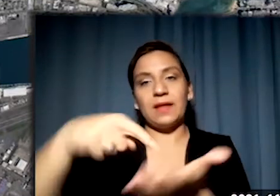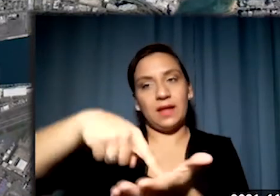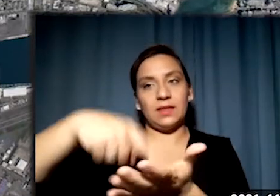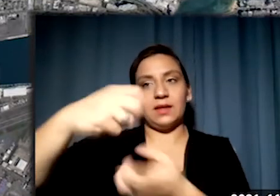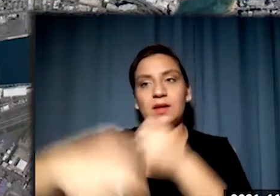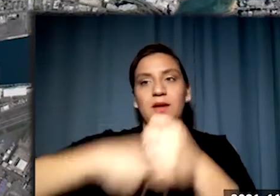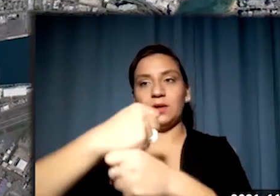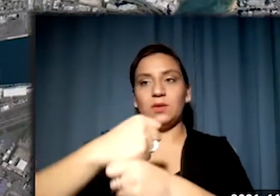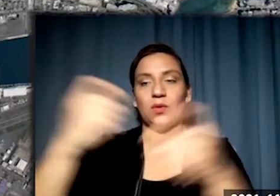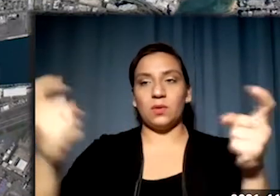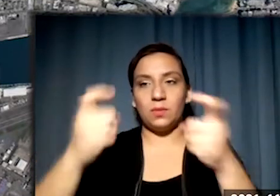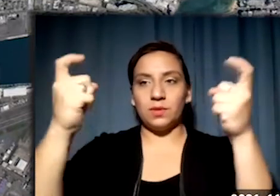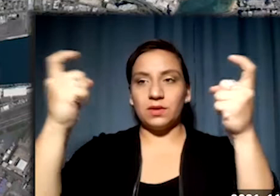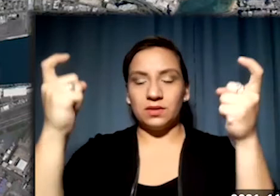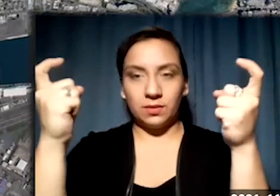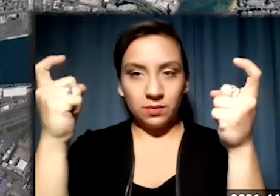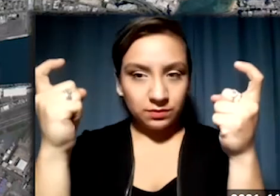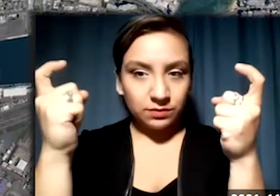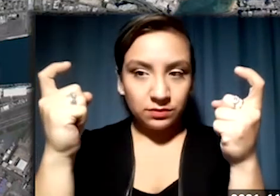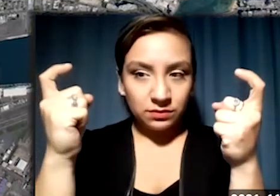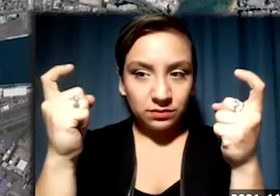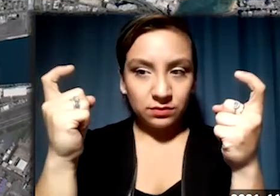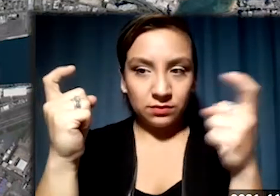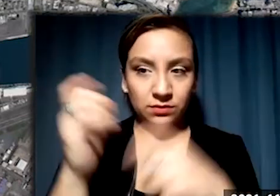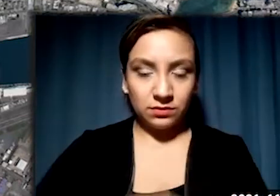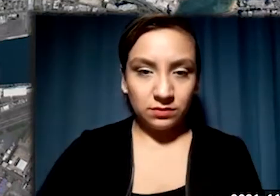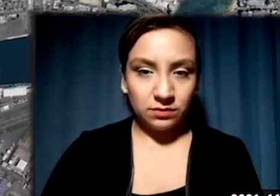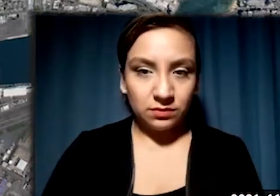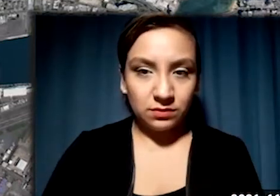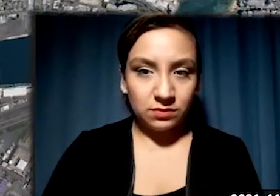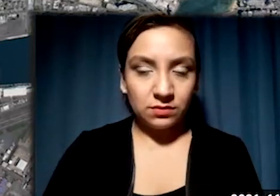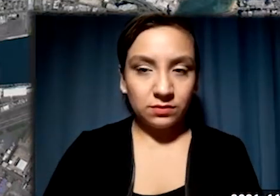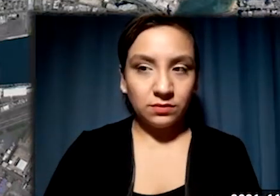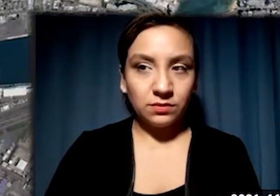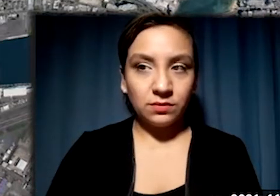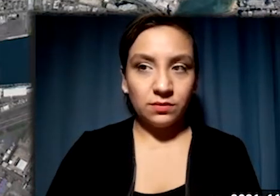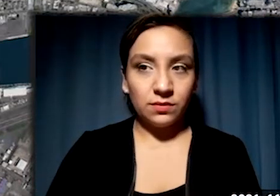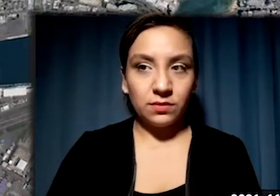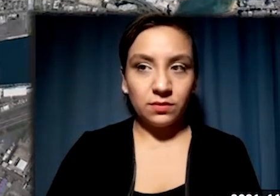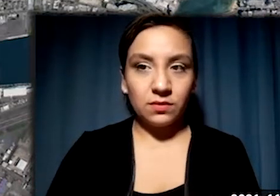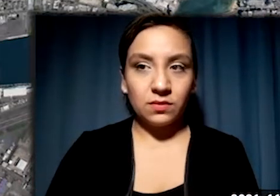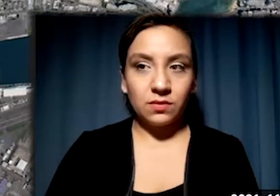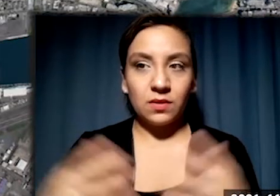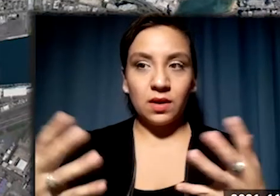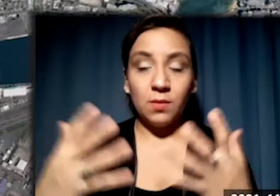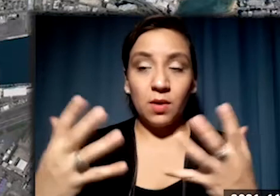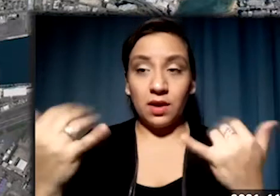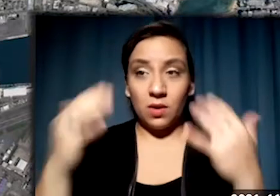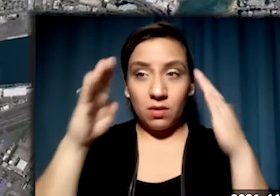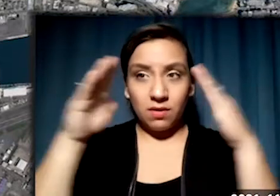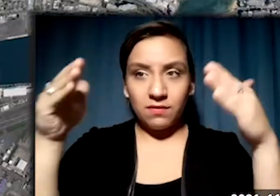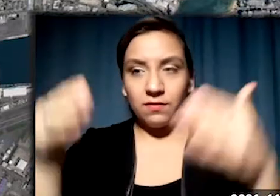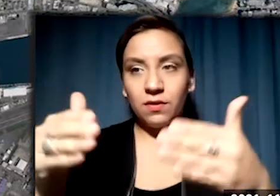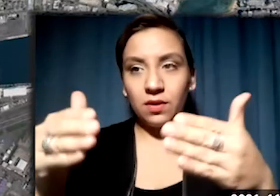Particularly since the 1990s, PR SHPO focused on subsiding studies and nominations of districts of the San